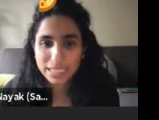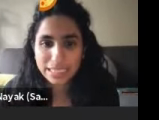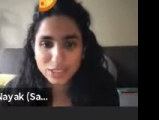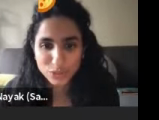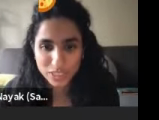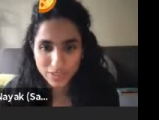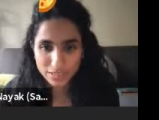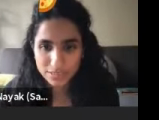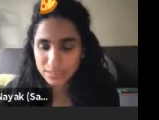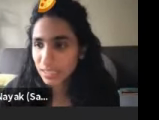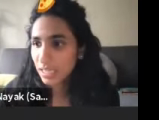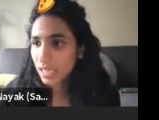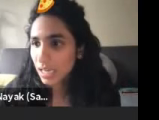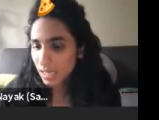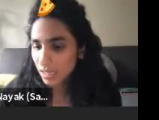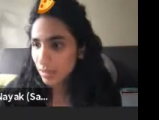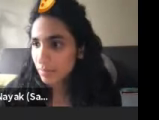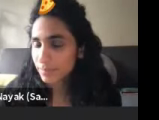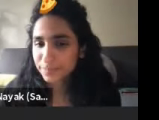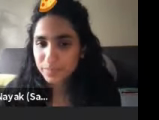microscopy techniques to see things.